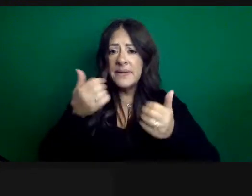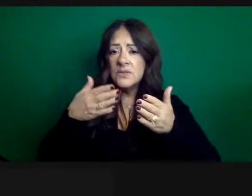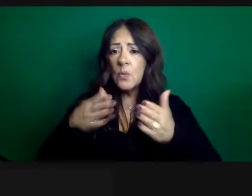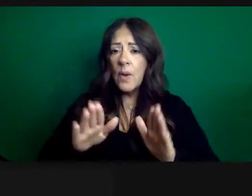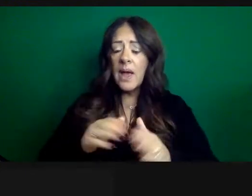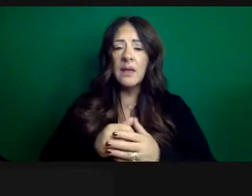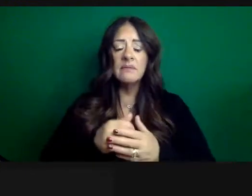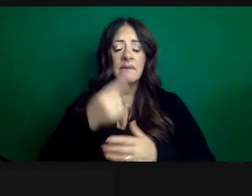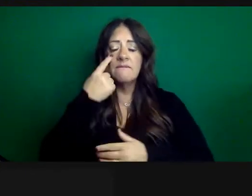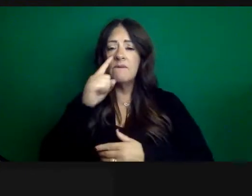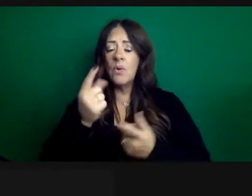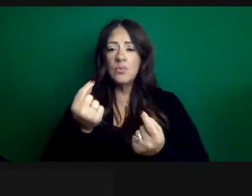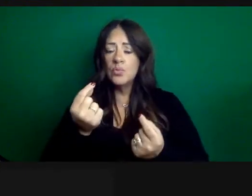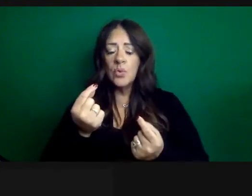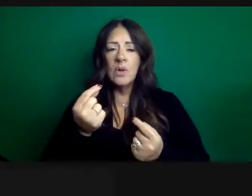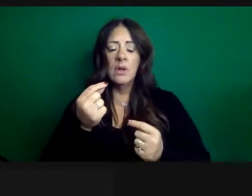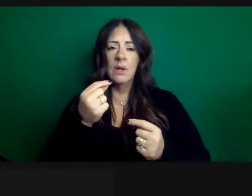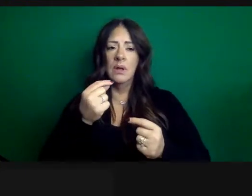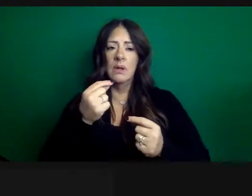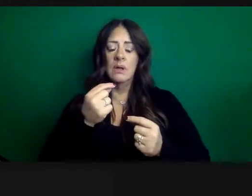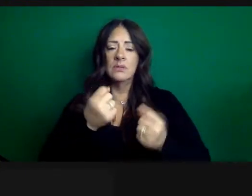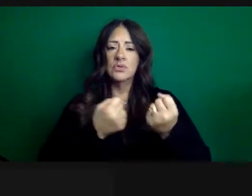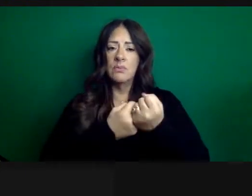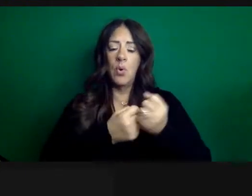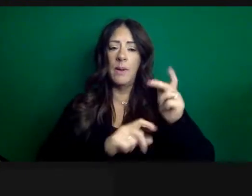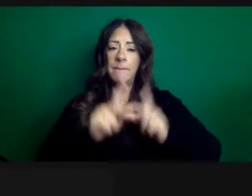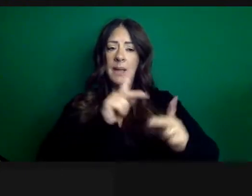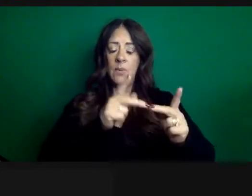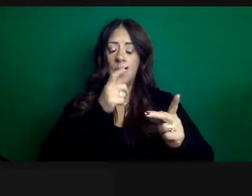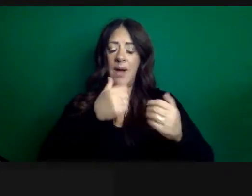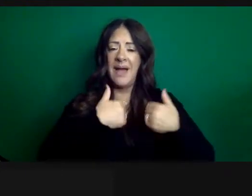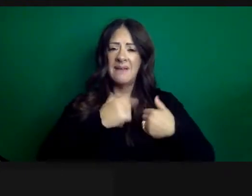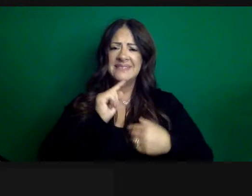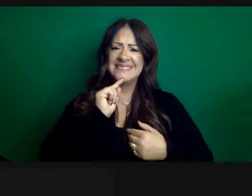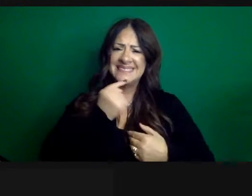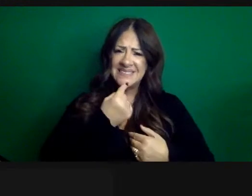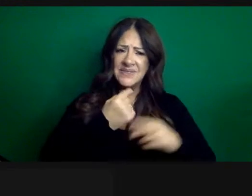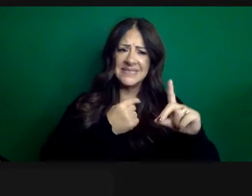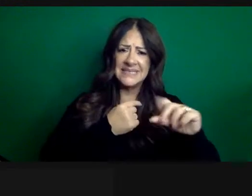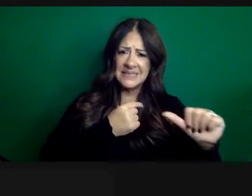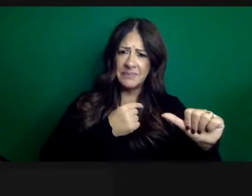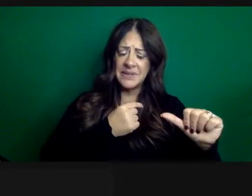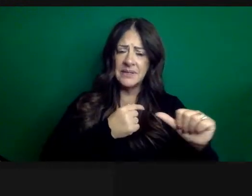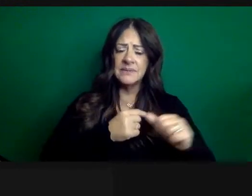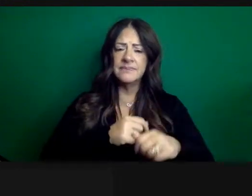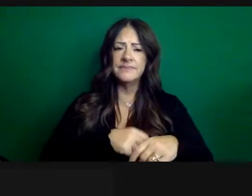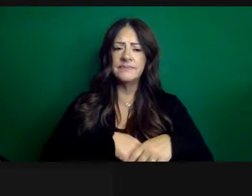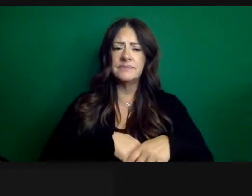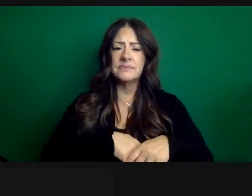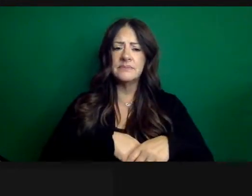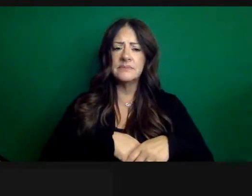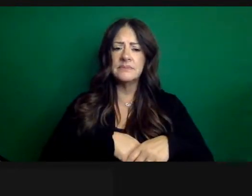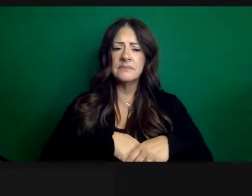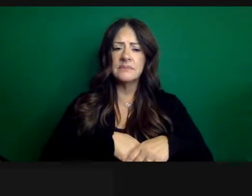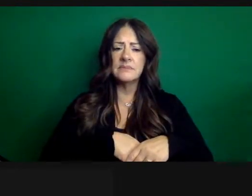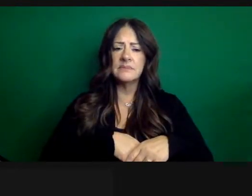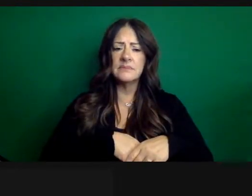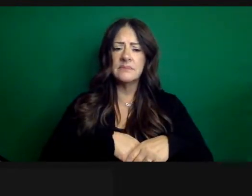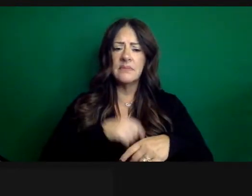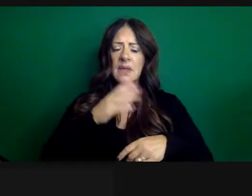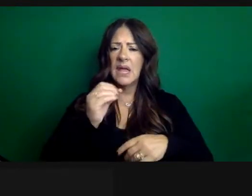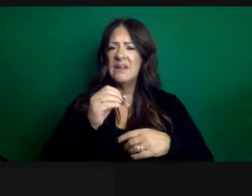with serious disabilities, severe disabilities, and